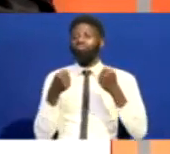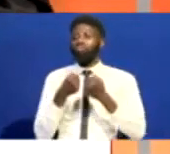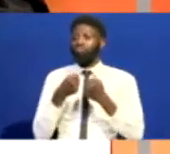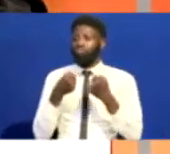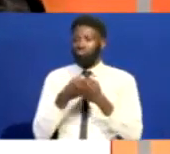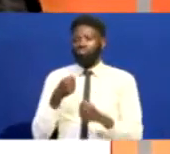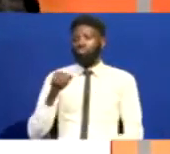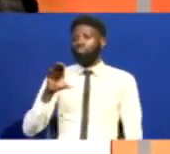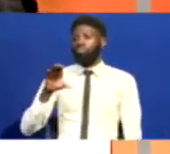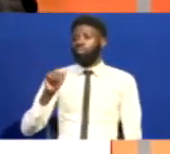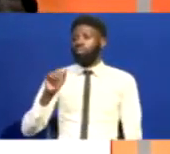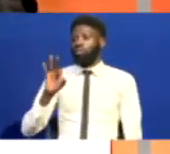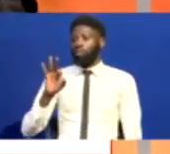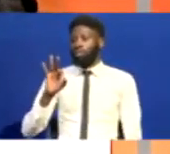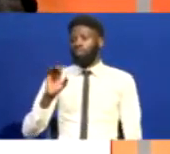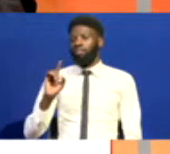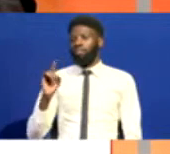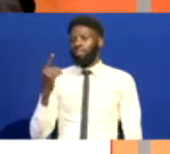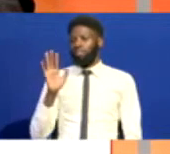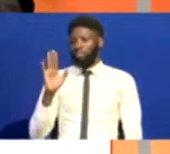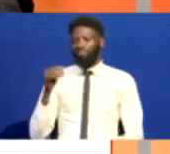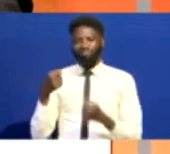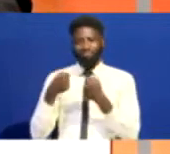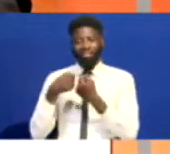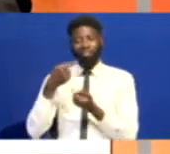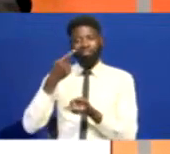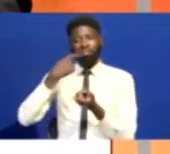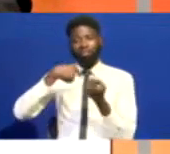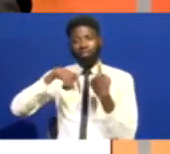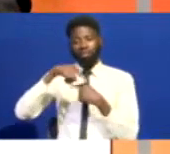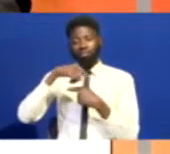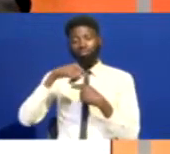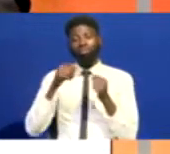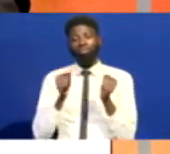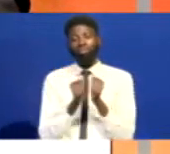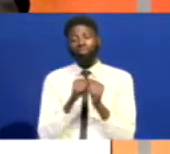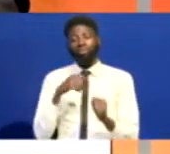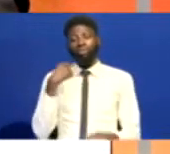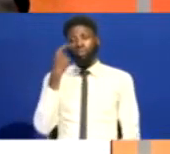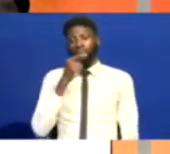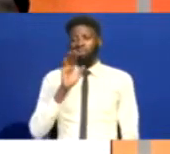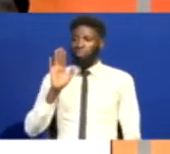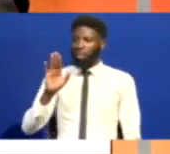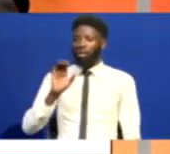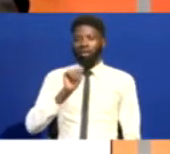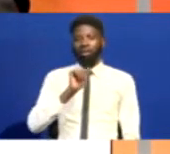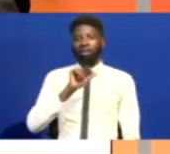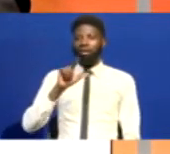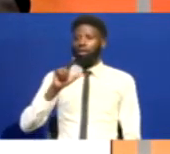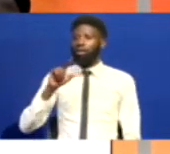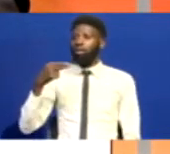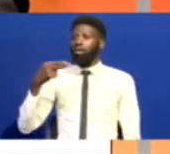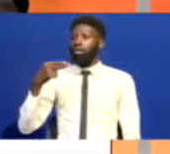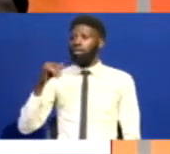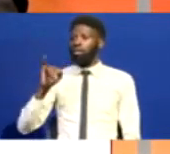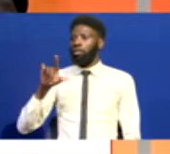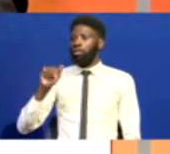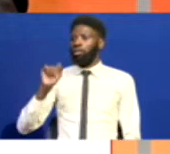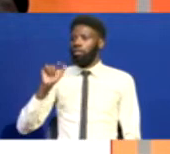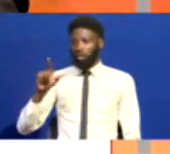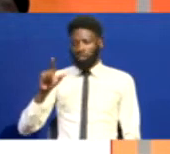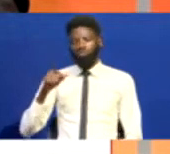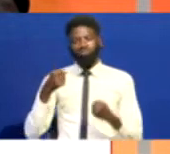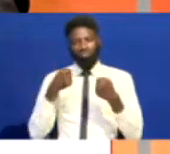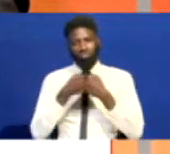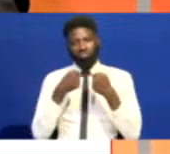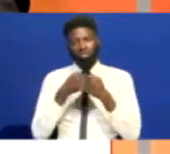CAF Confederation CUP first preliminary round tie against Libyan side Al-Hilal Benghazi. The match is scheduled to be